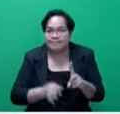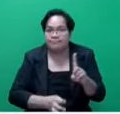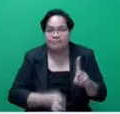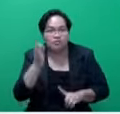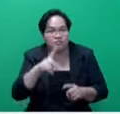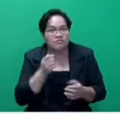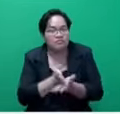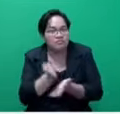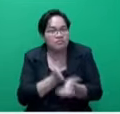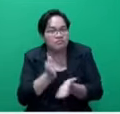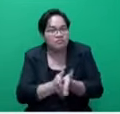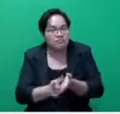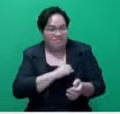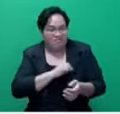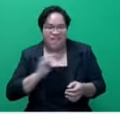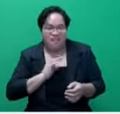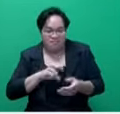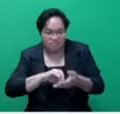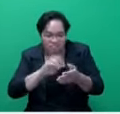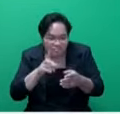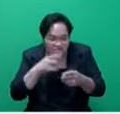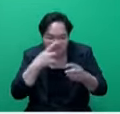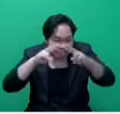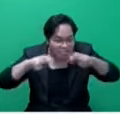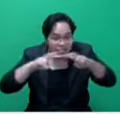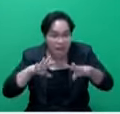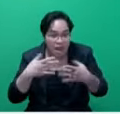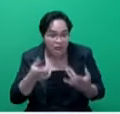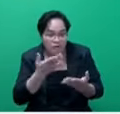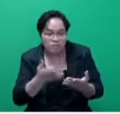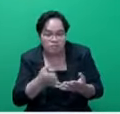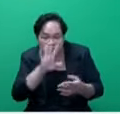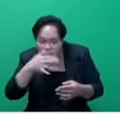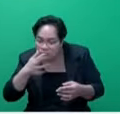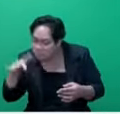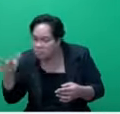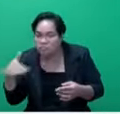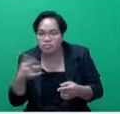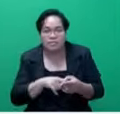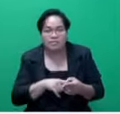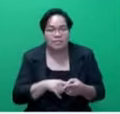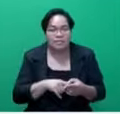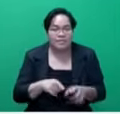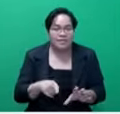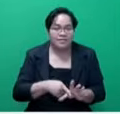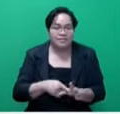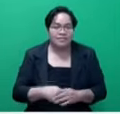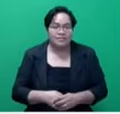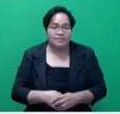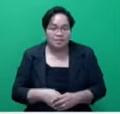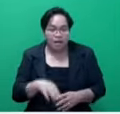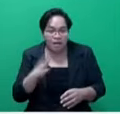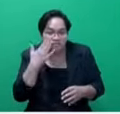delivery. The Housing Authority has undergone a special audit and a public inquiry. Mr. Speaker, sir,